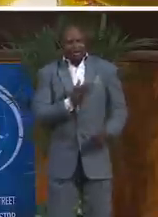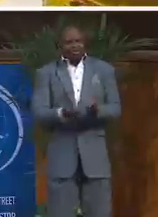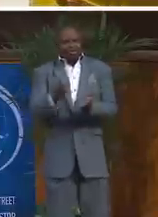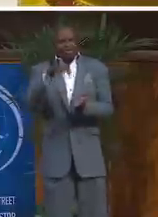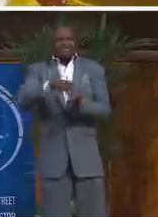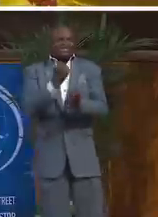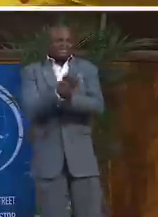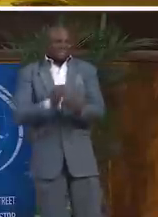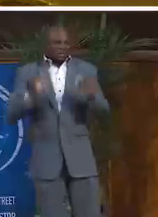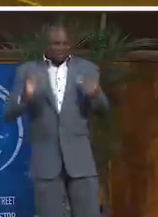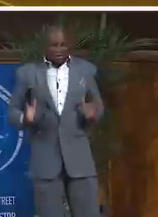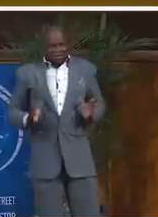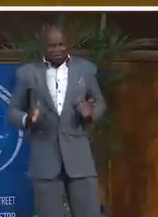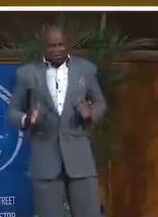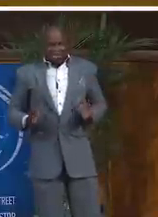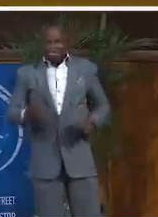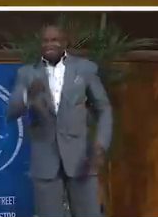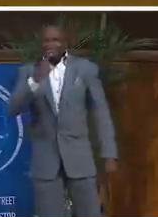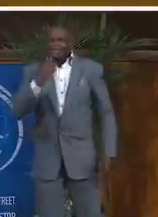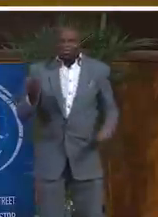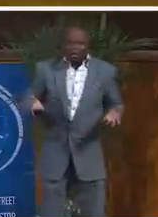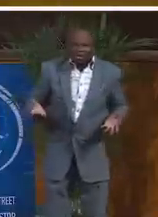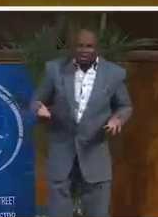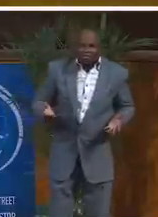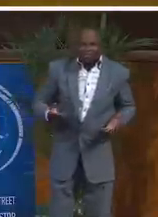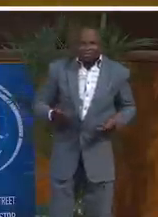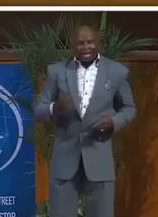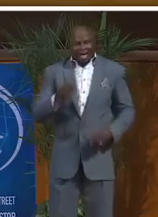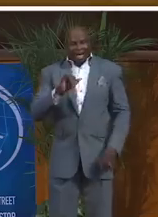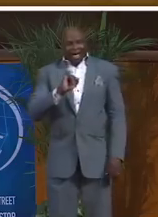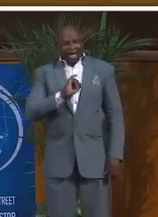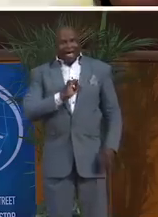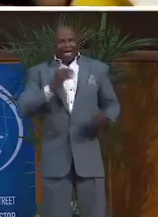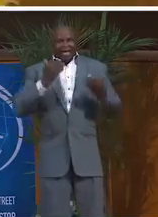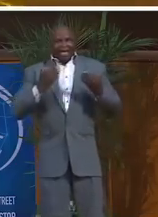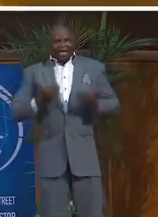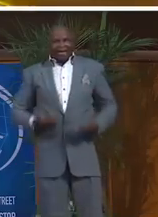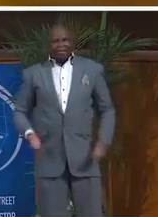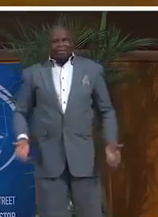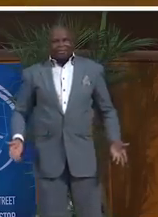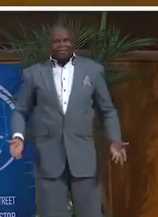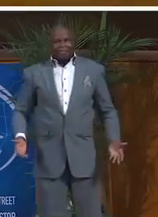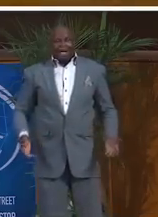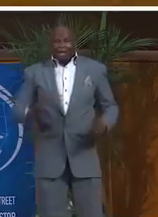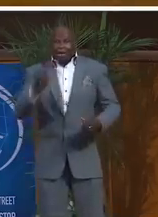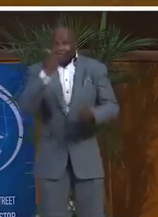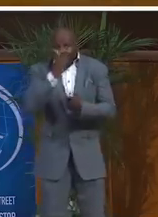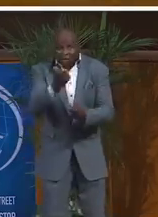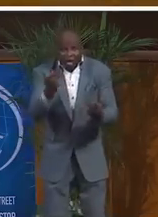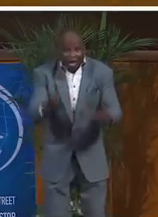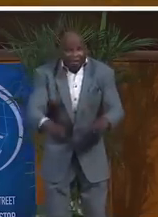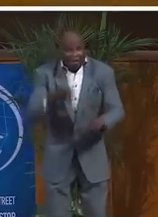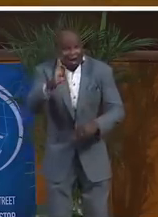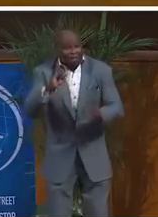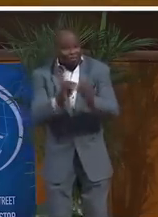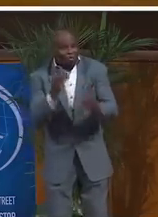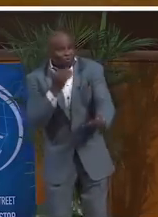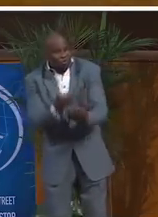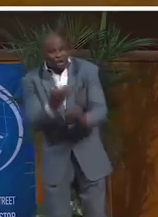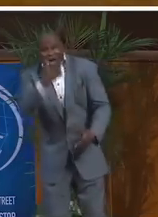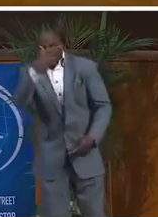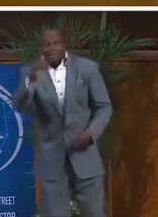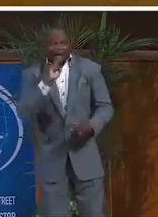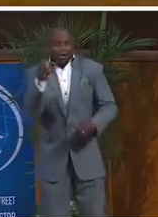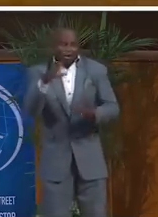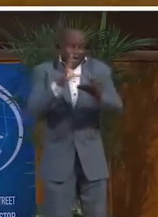Savior. He says, I am. Now watch this, it's about to get so much gooder, because not only is